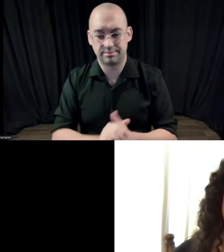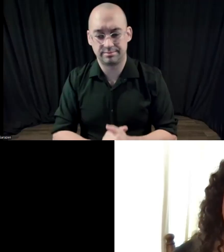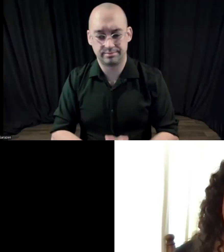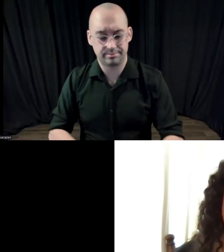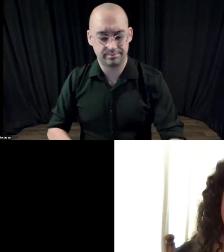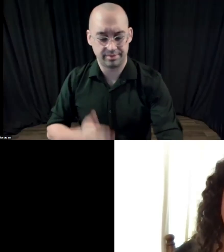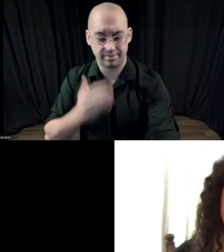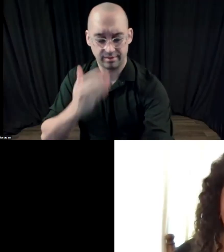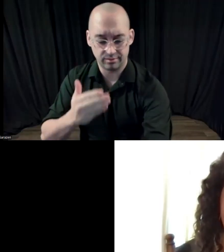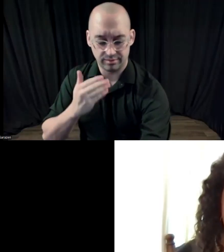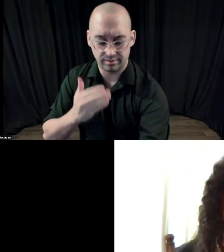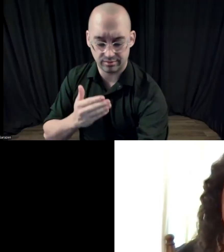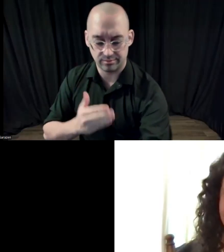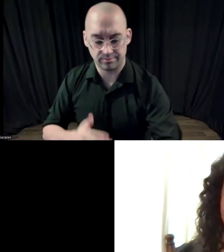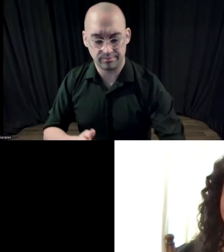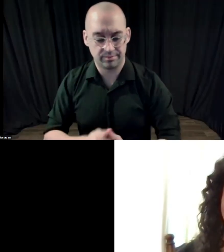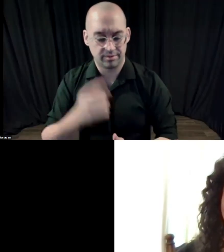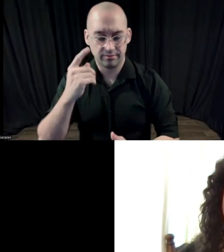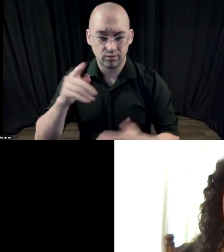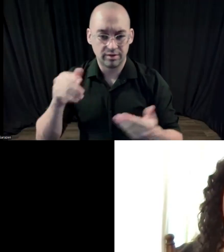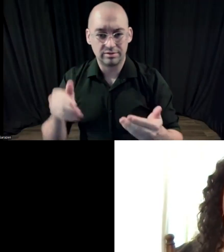Thank you. Thank you for the invitation here.